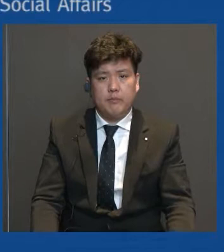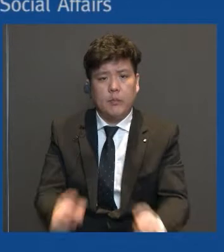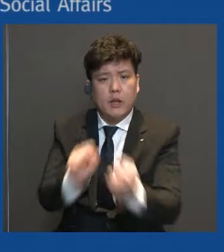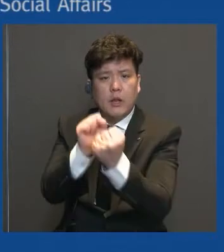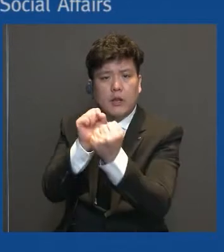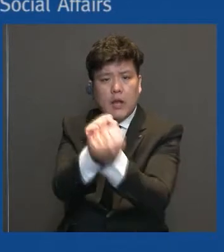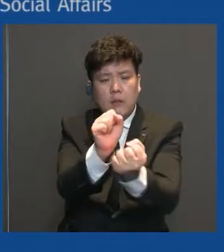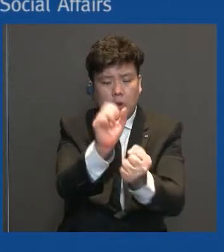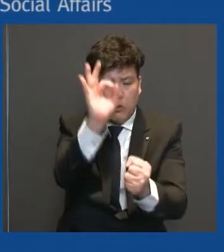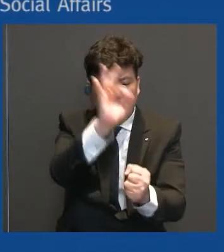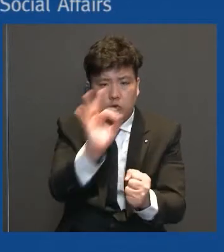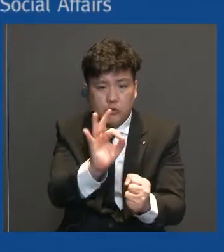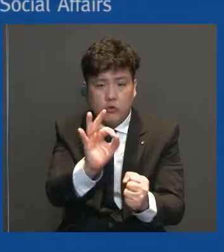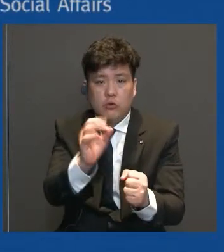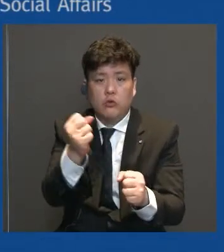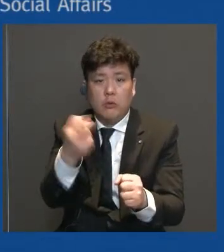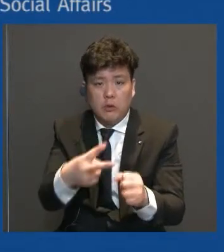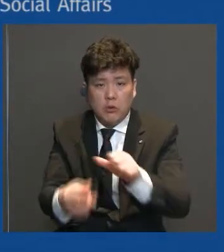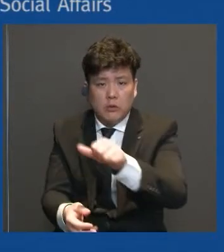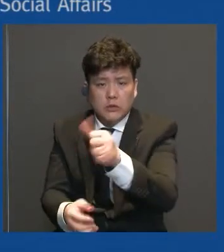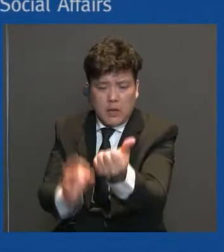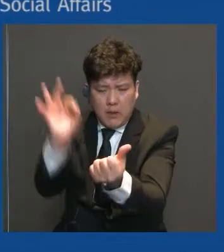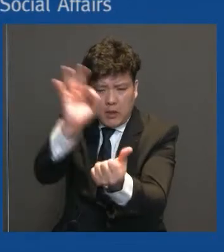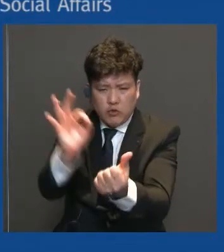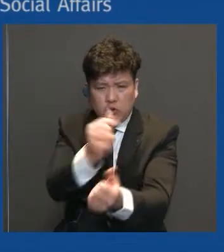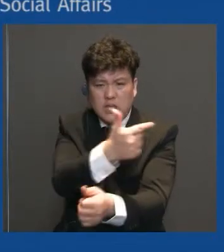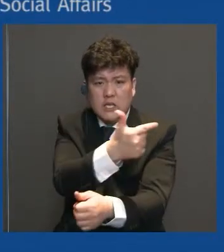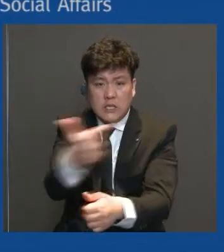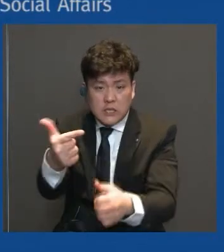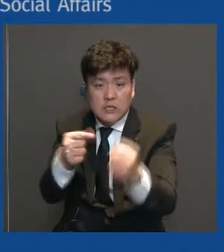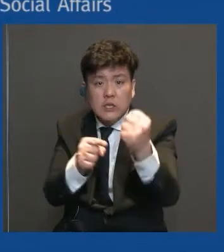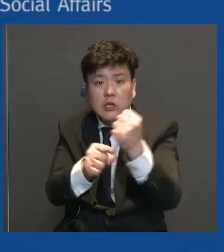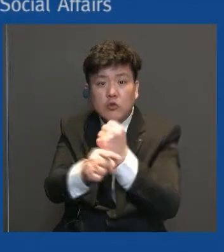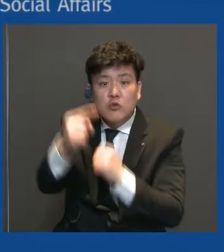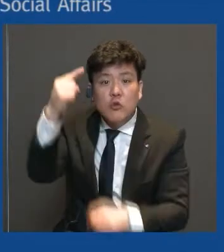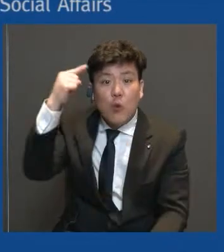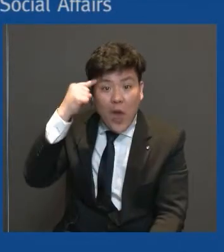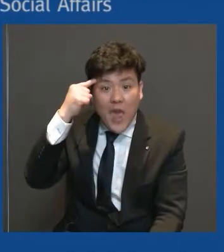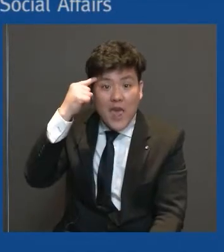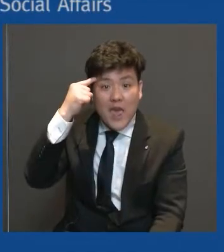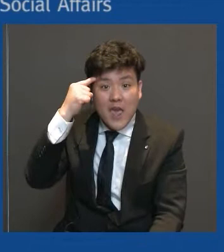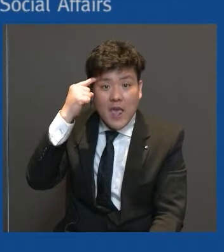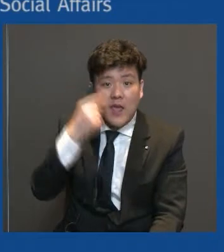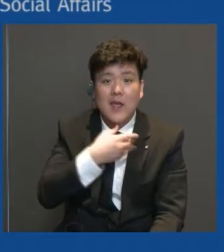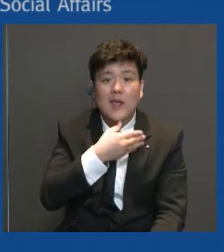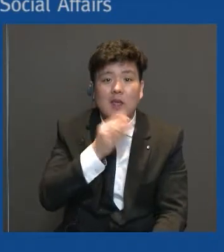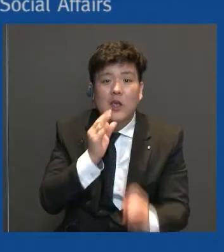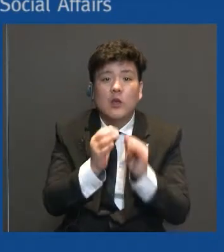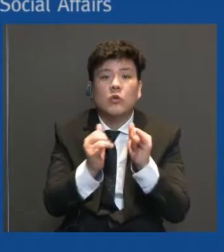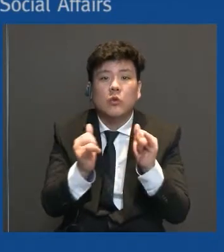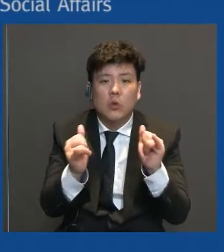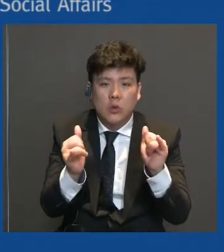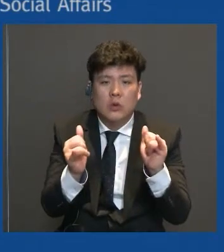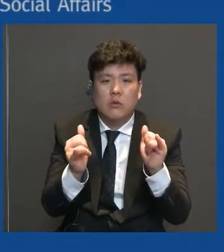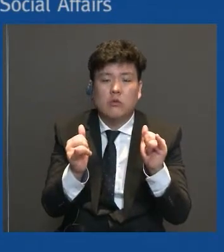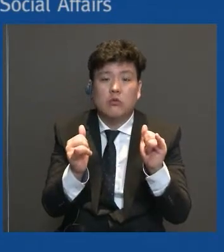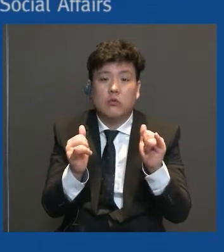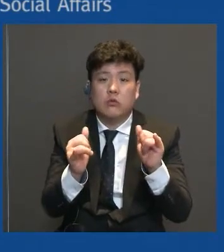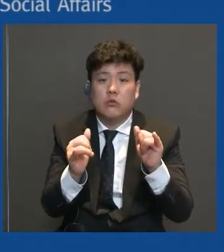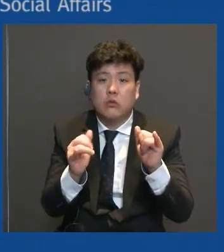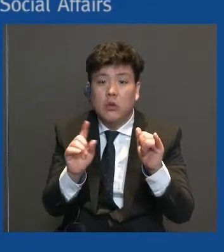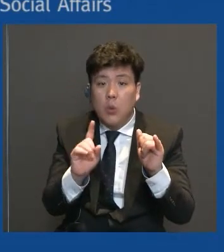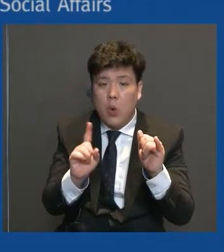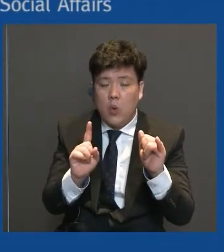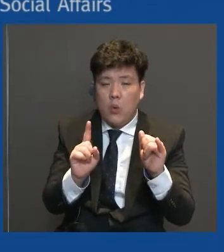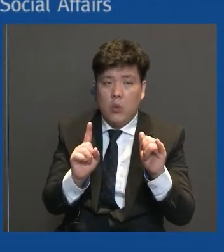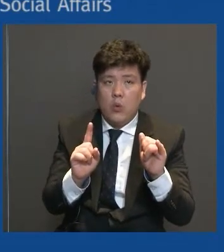adults. According to a national survey, 73% of older Koreans reported having 2 or